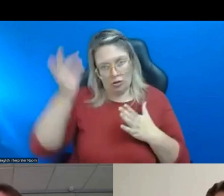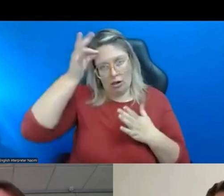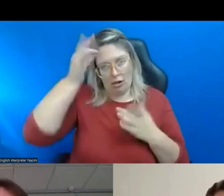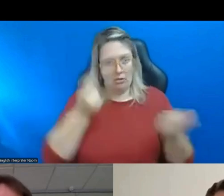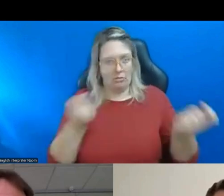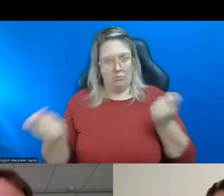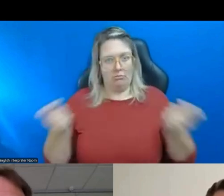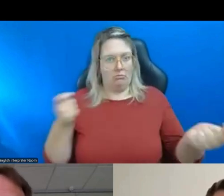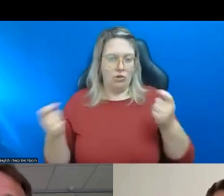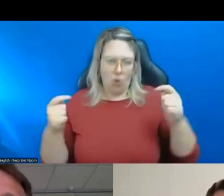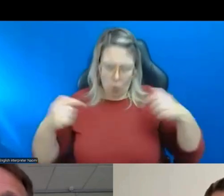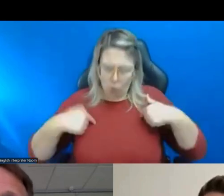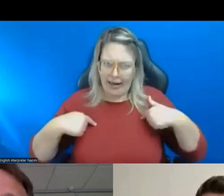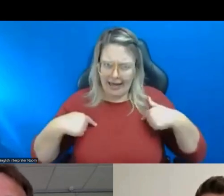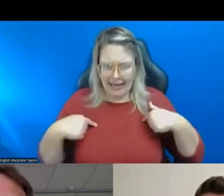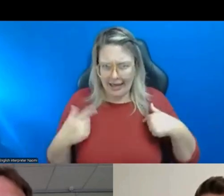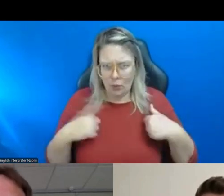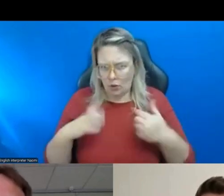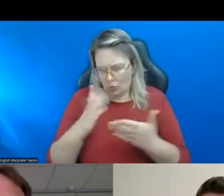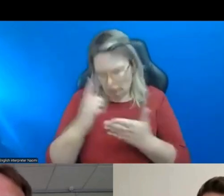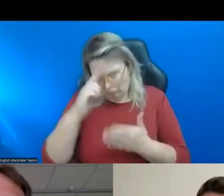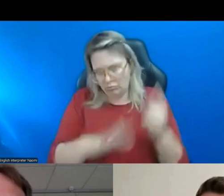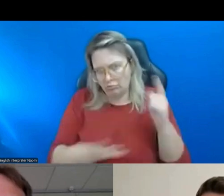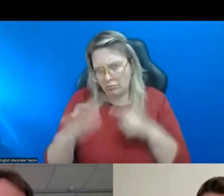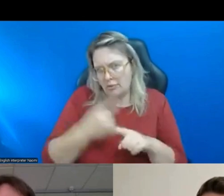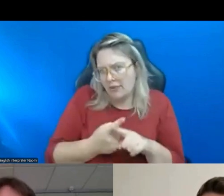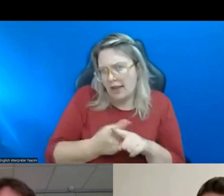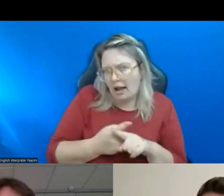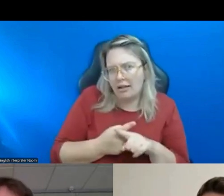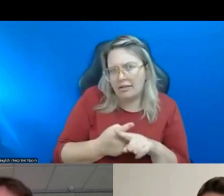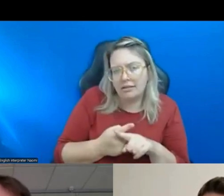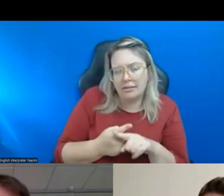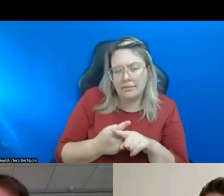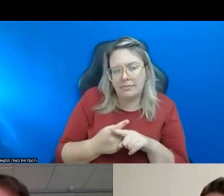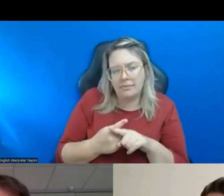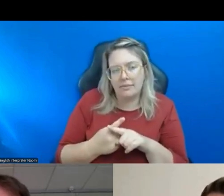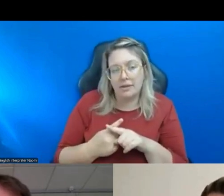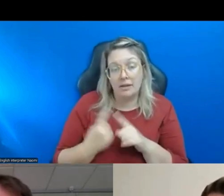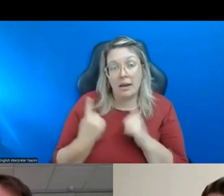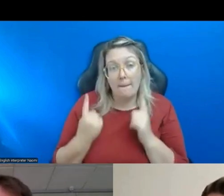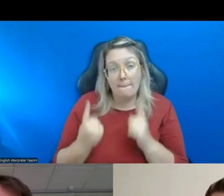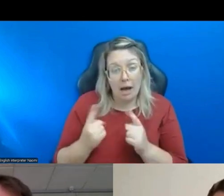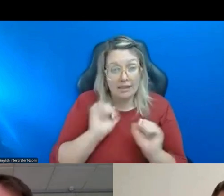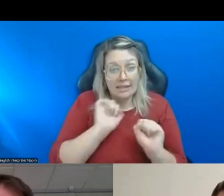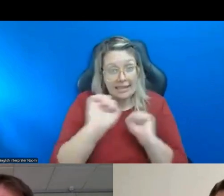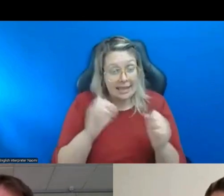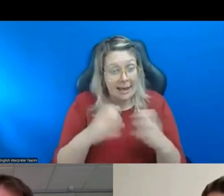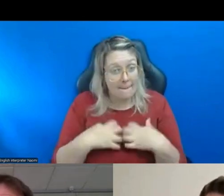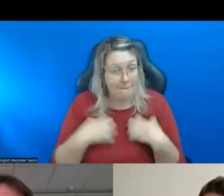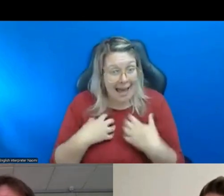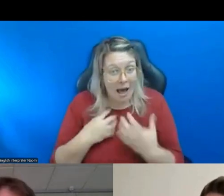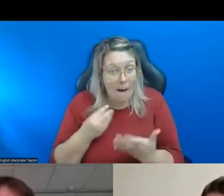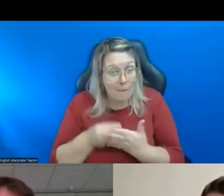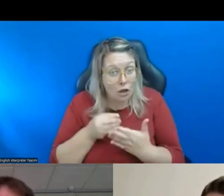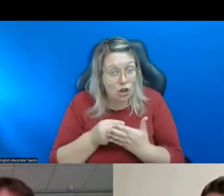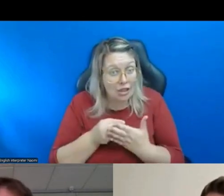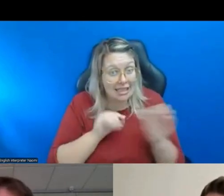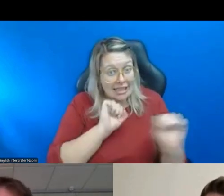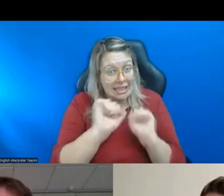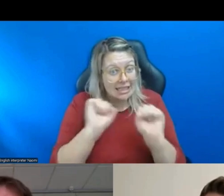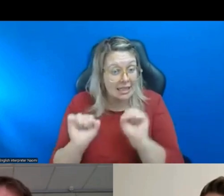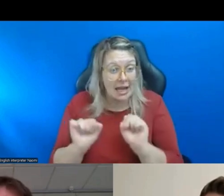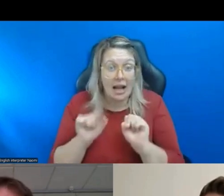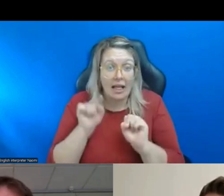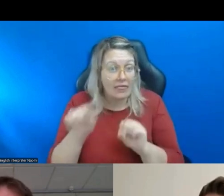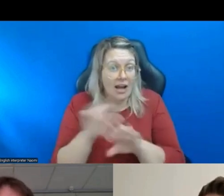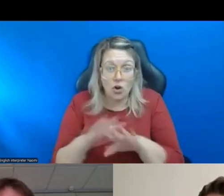country into consideration as we do that. In terms of what that means for their budgets, I think it's important to say they're not getting new